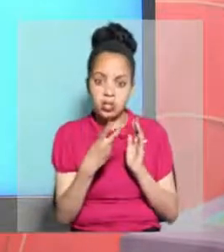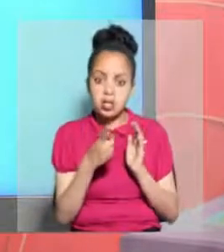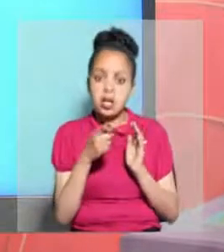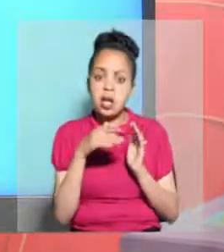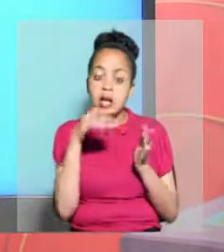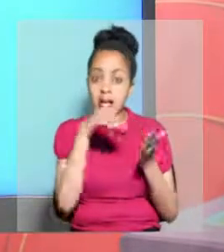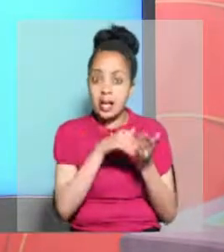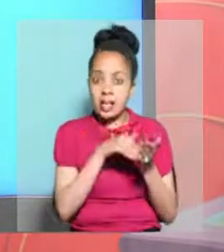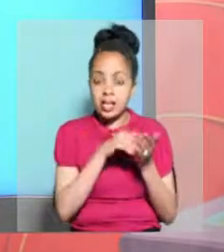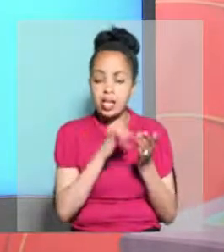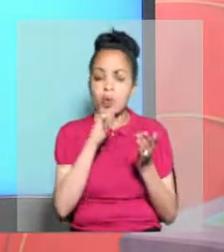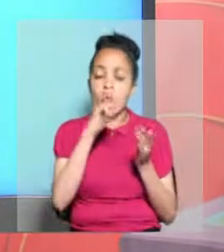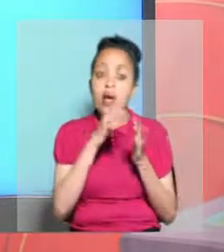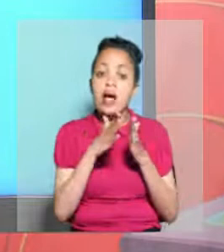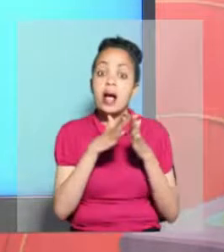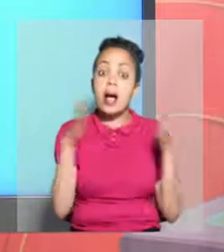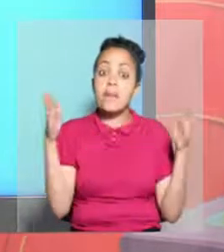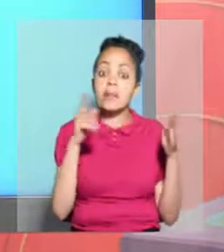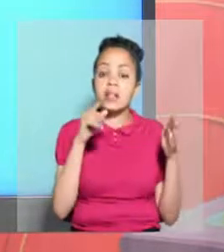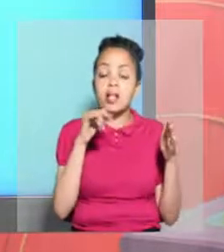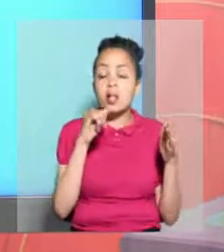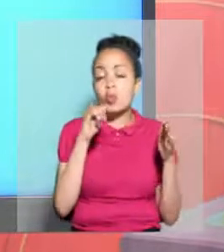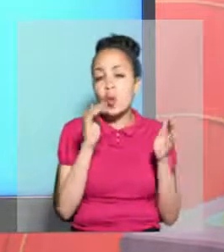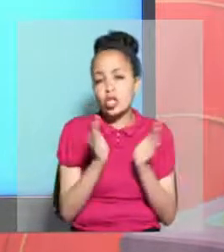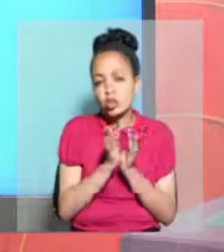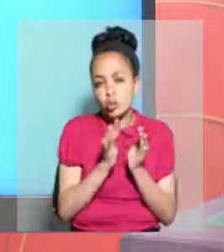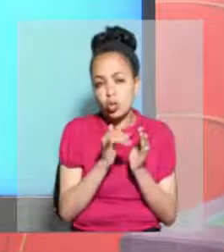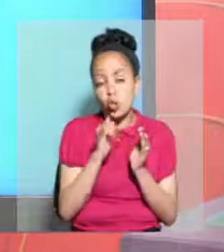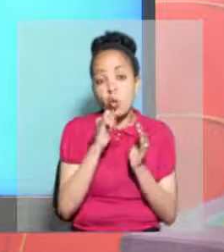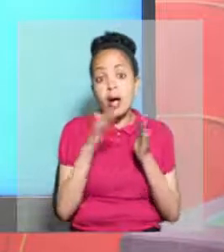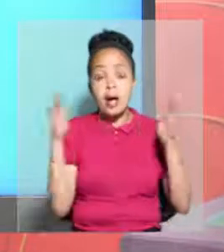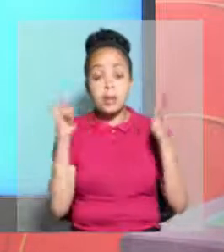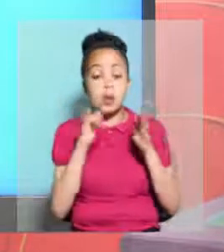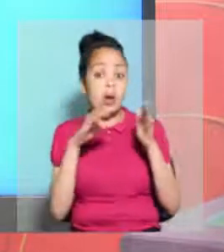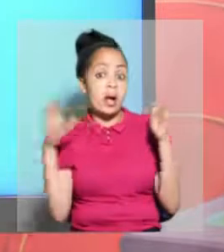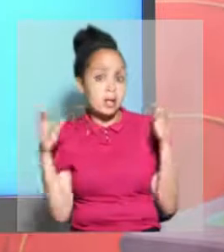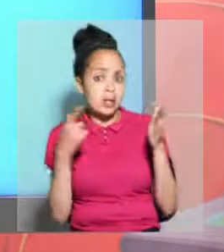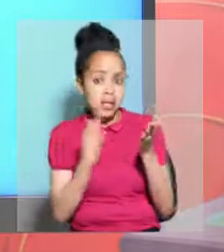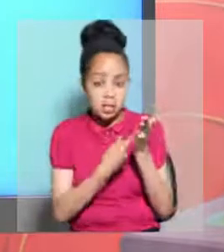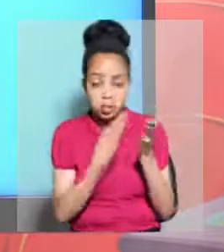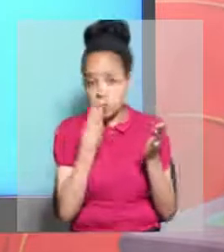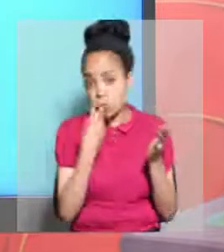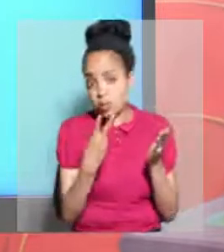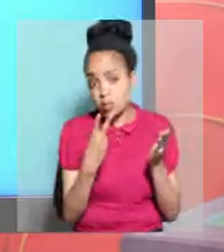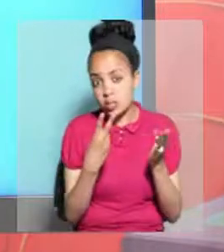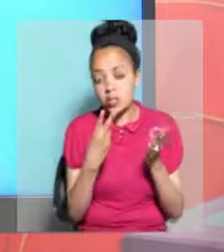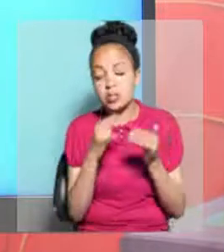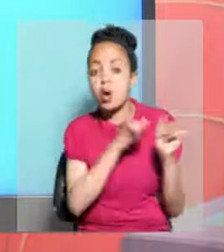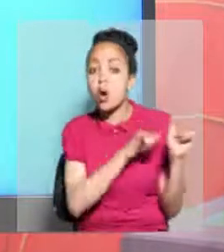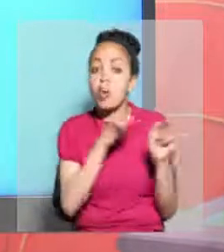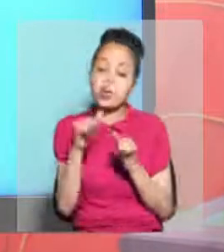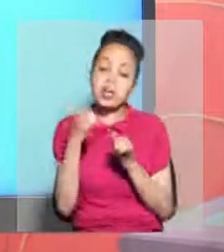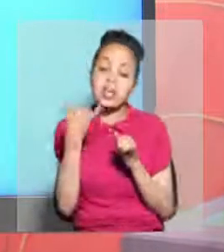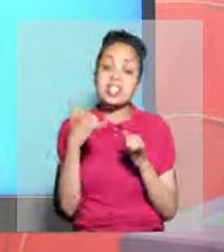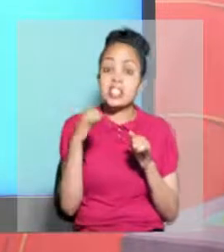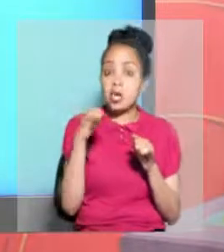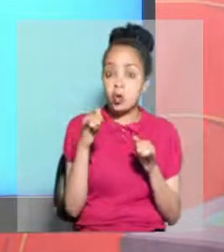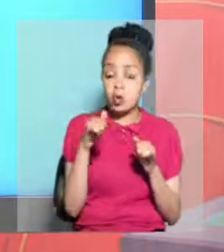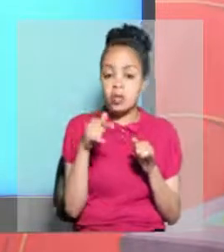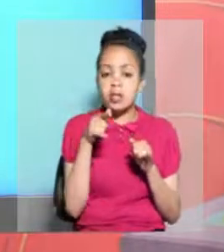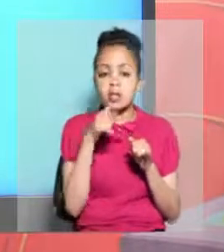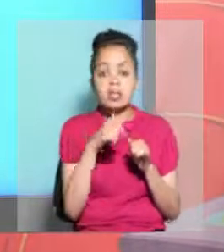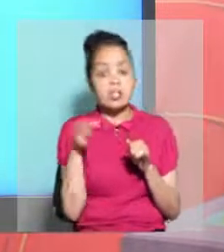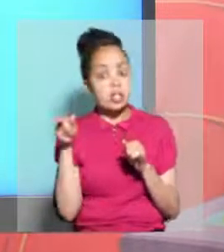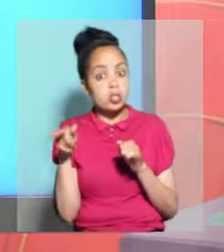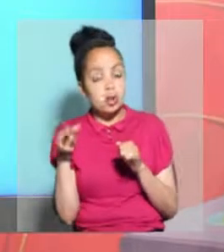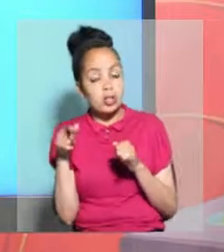And again, Y capital, Y small, Y capital, Y capital. This one is homozygous yellow, whereas this